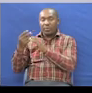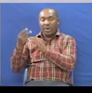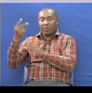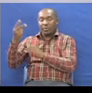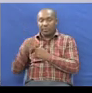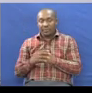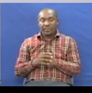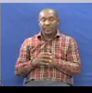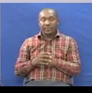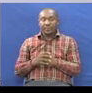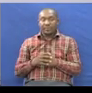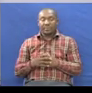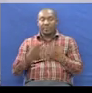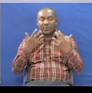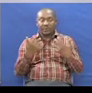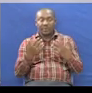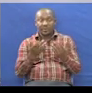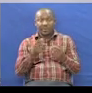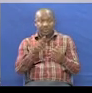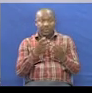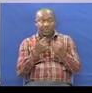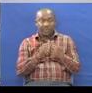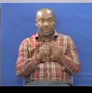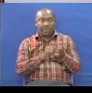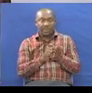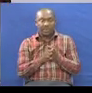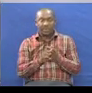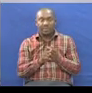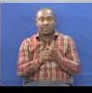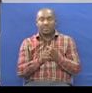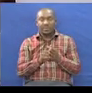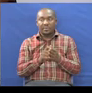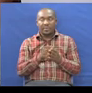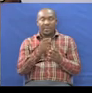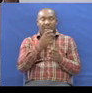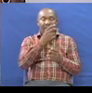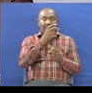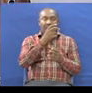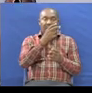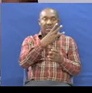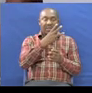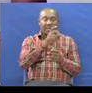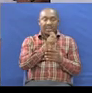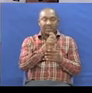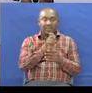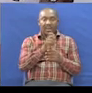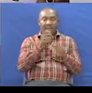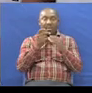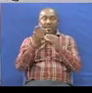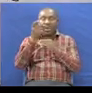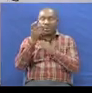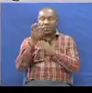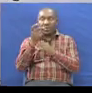power 2, this has got power 2, this can be written as 3x brackets power 2 minus 2 square